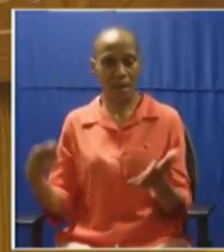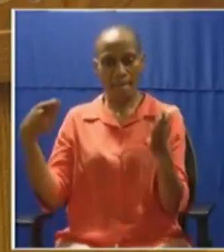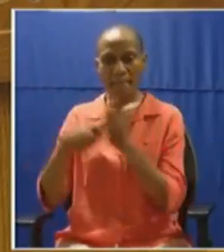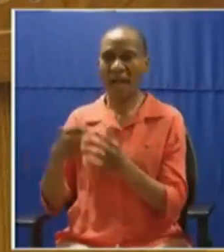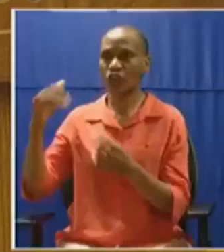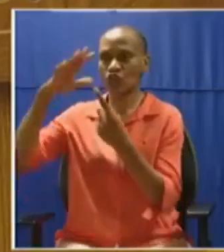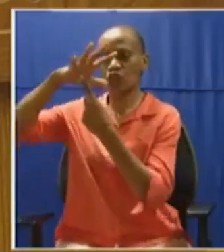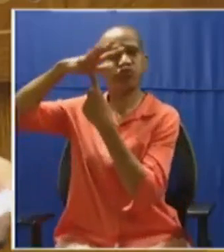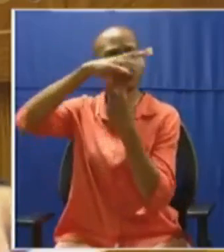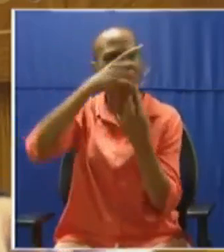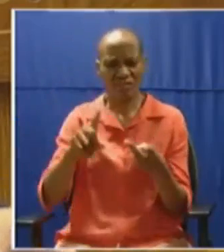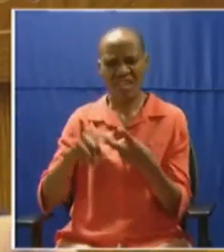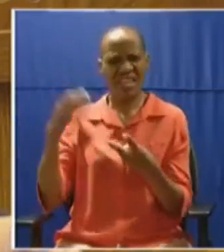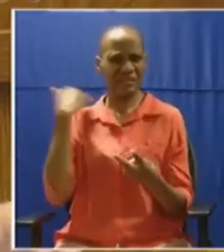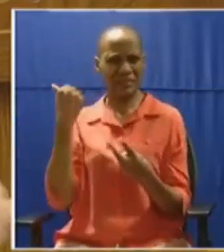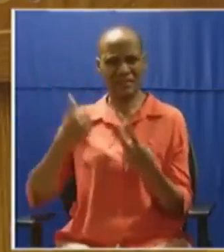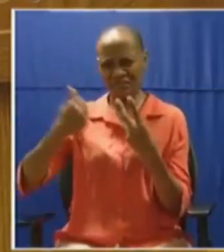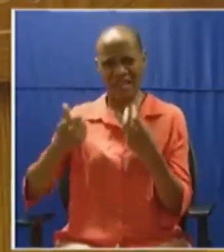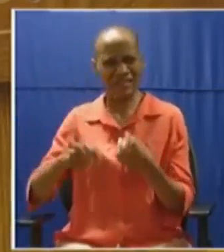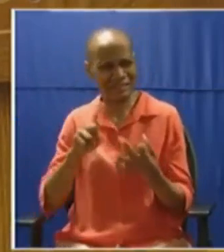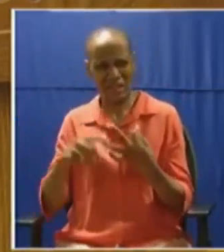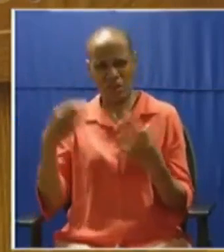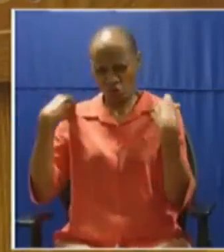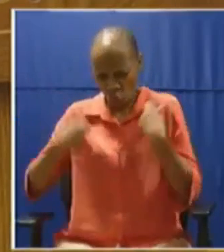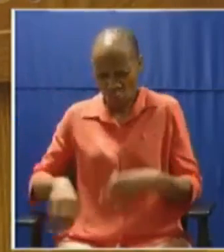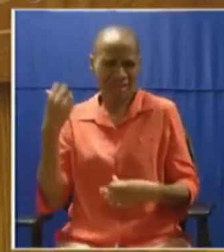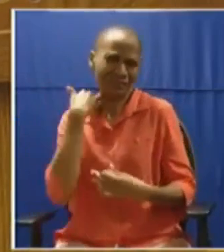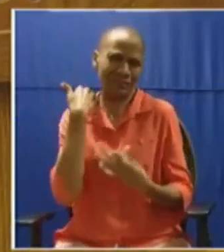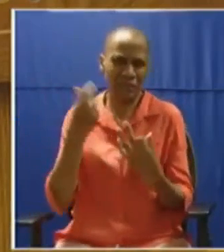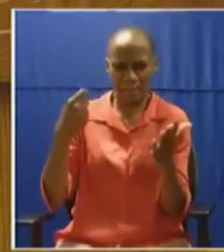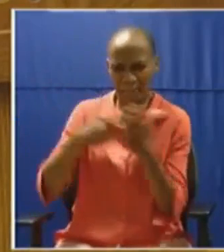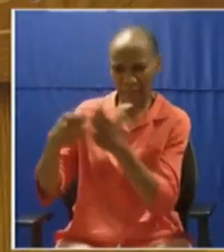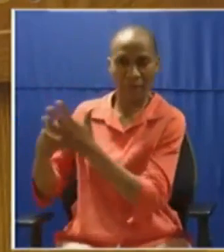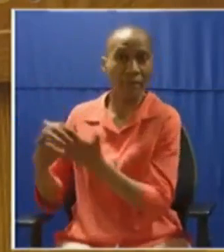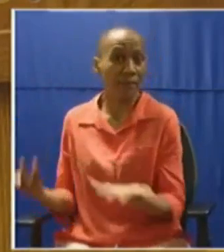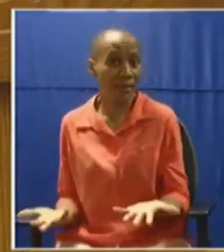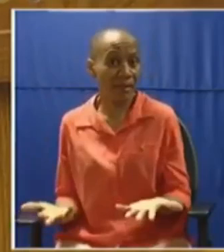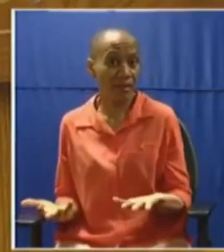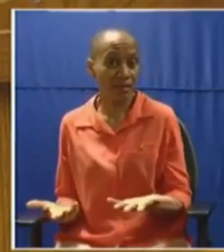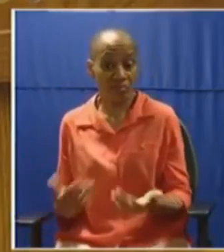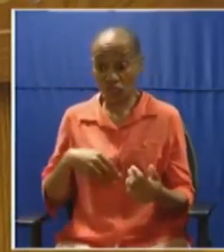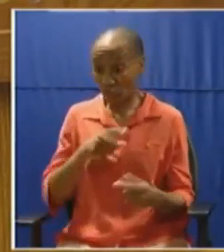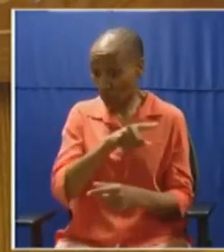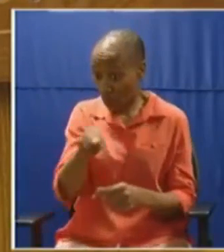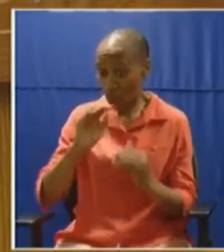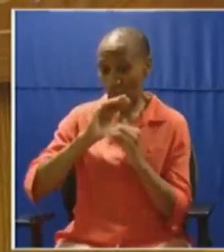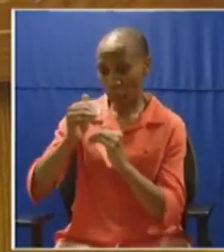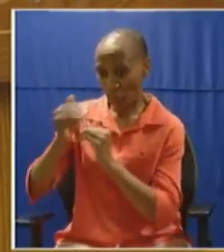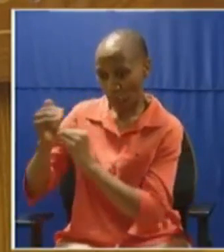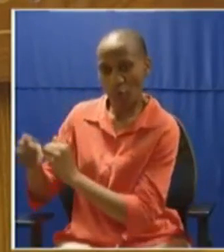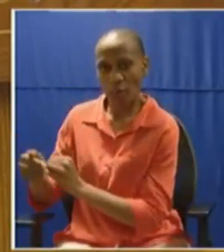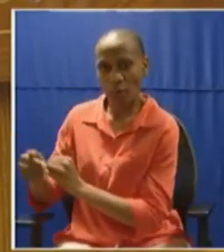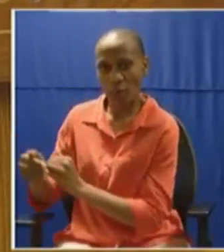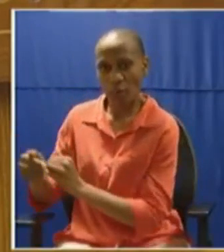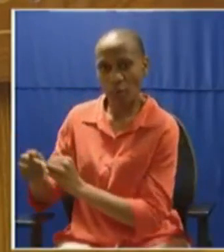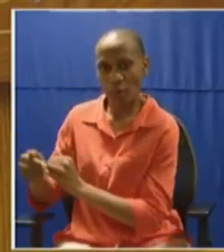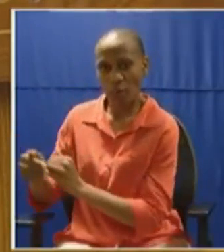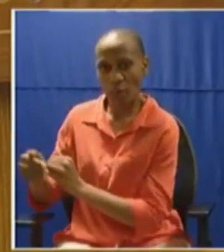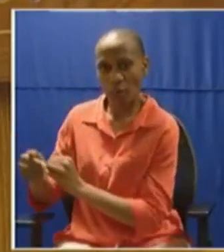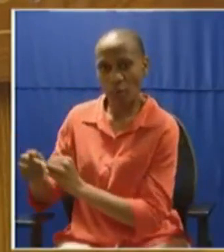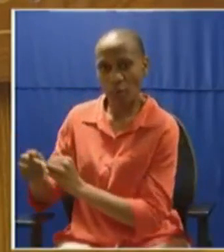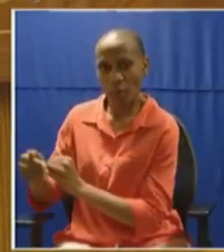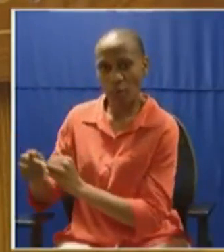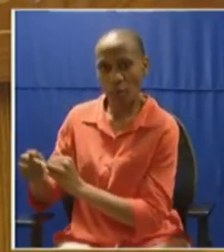and Lamborghinis and Louis Vuitton luggage. They at least were protected up to 100,000 Rand by Reserve Bank